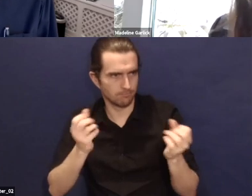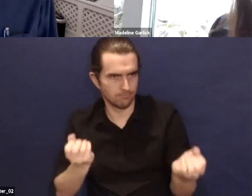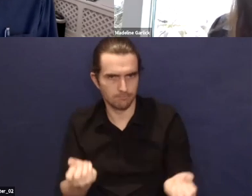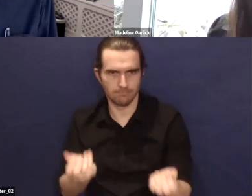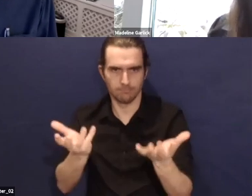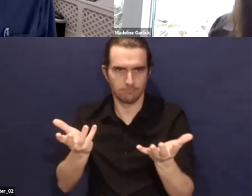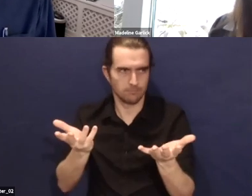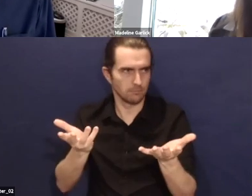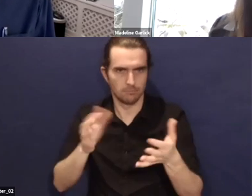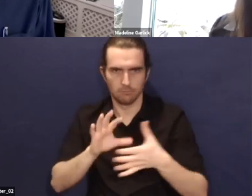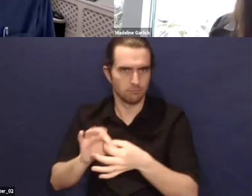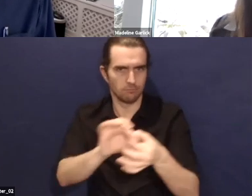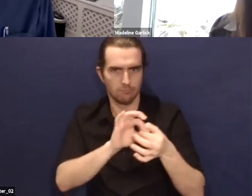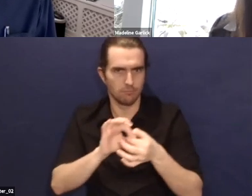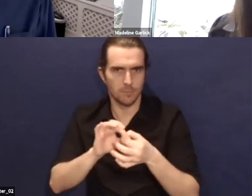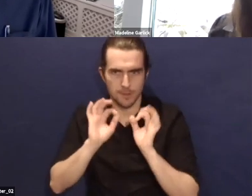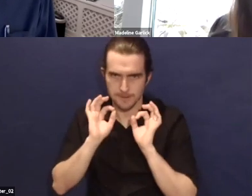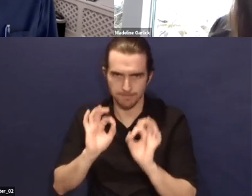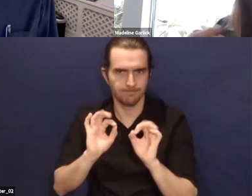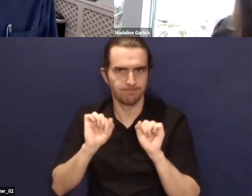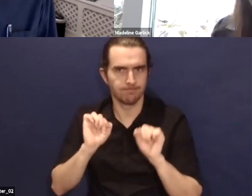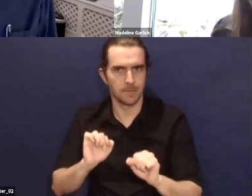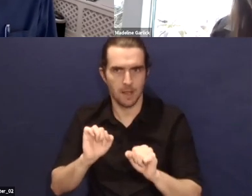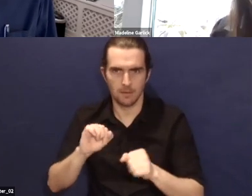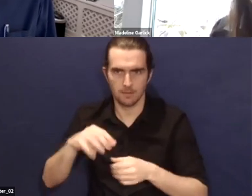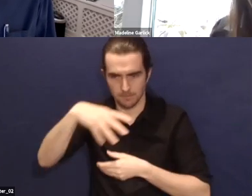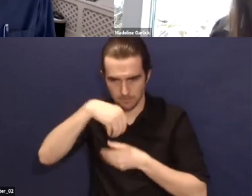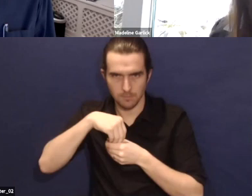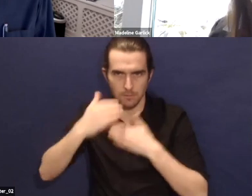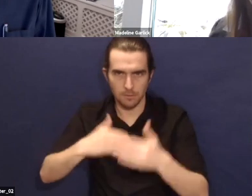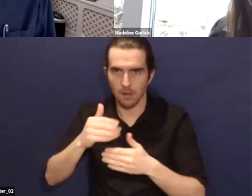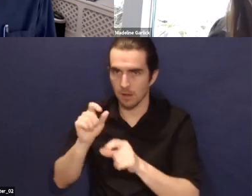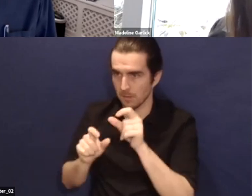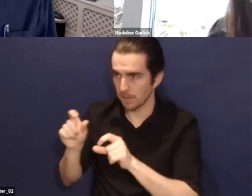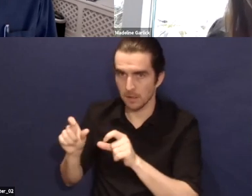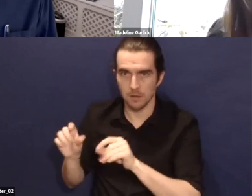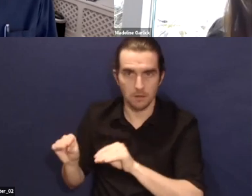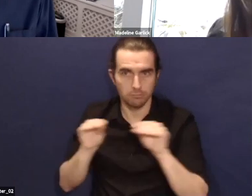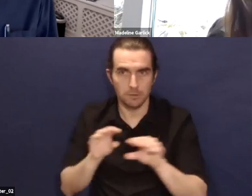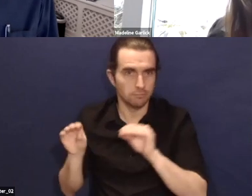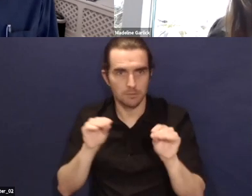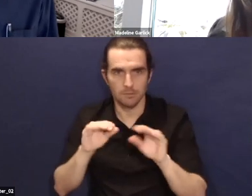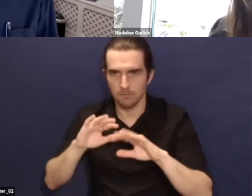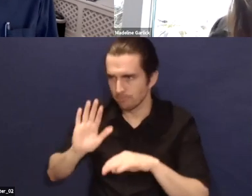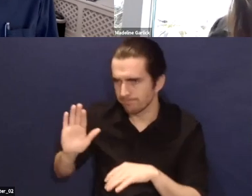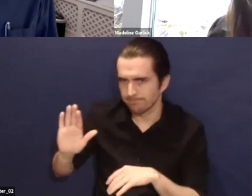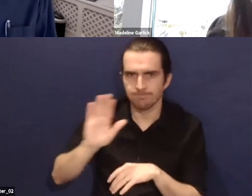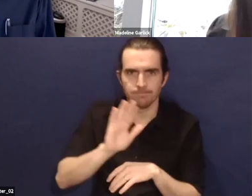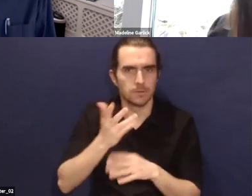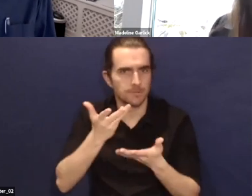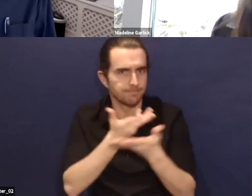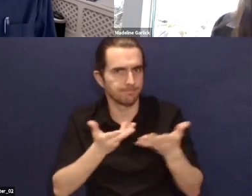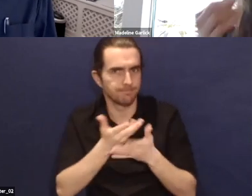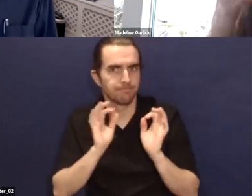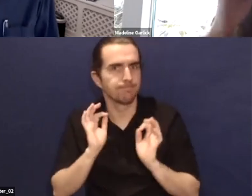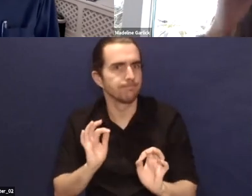be most effective, and that they can involve affected people themselves as well as their host communities. So